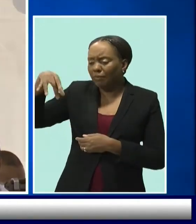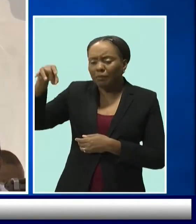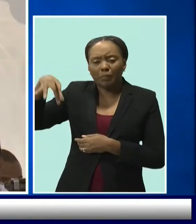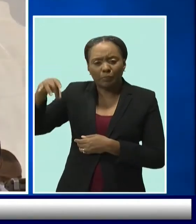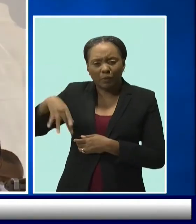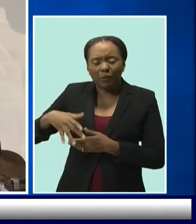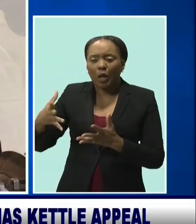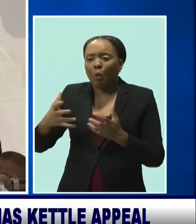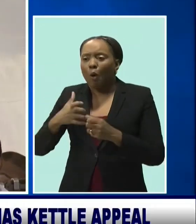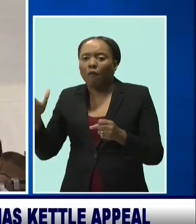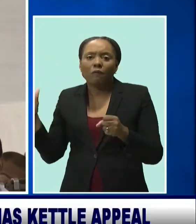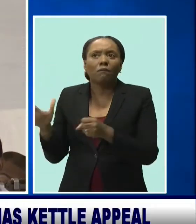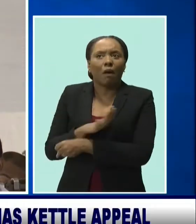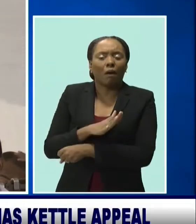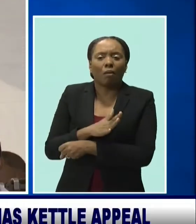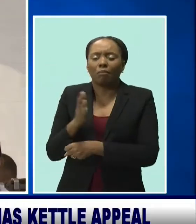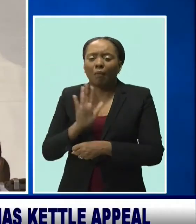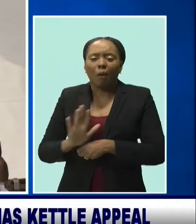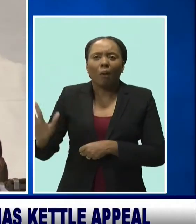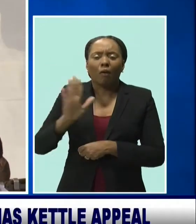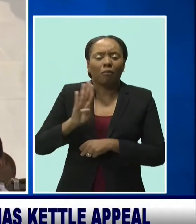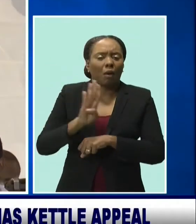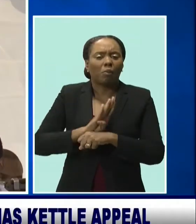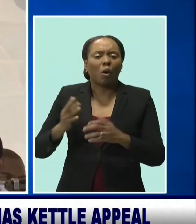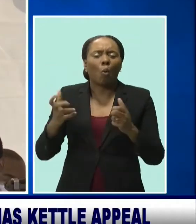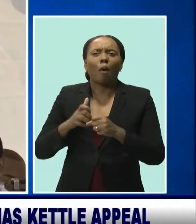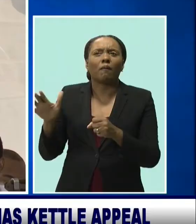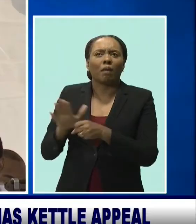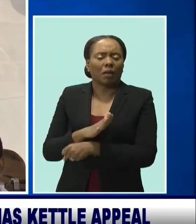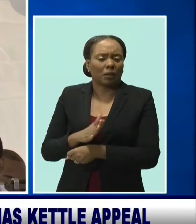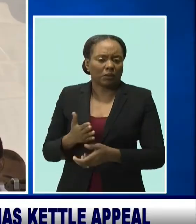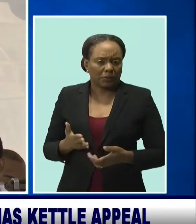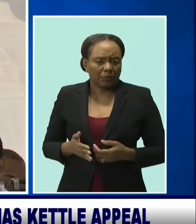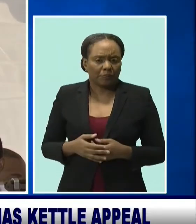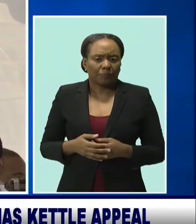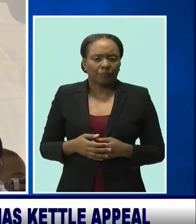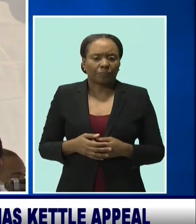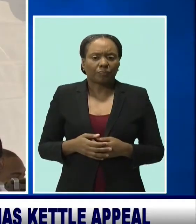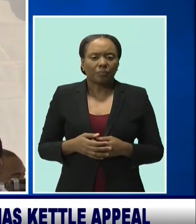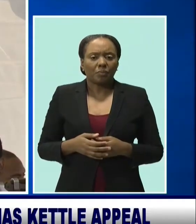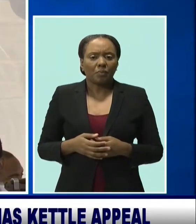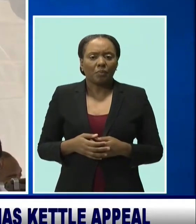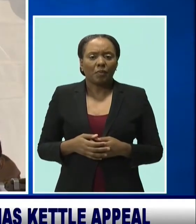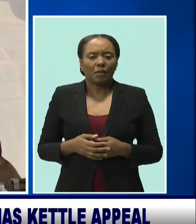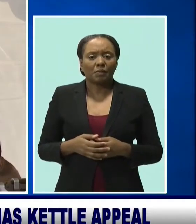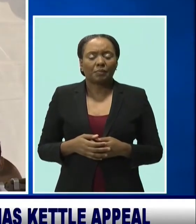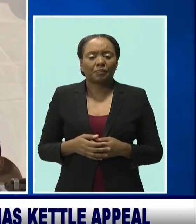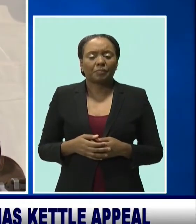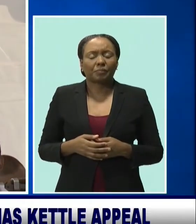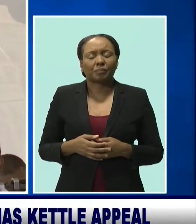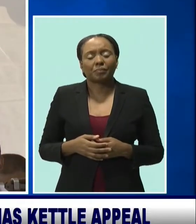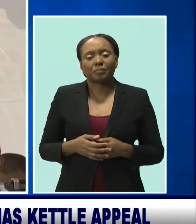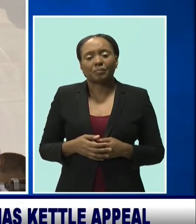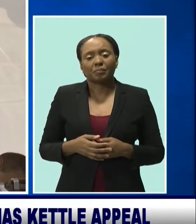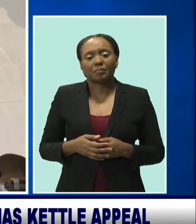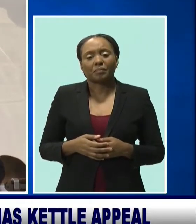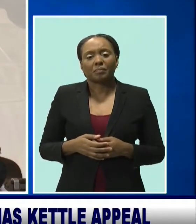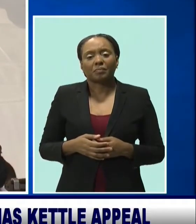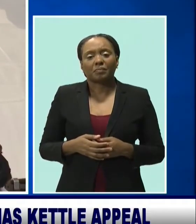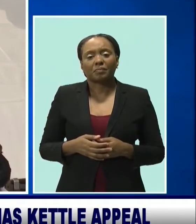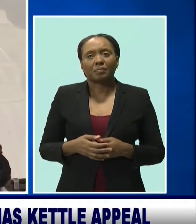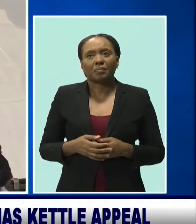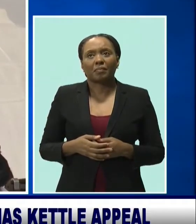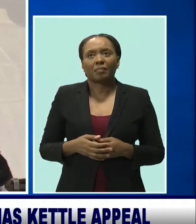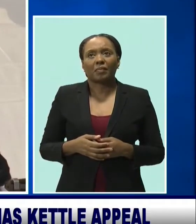the length and breadth of Barbados. And I am not one of those persons, and you will learn that perhaps when I'm gone, that I am not there